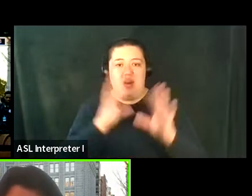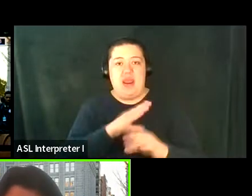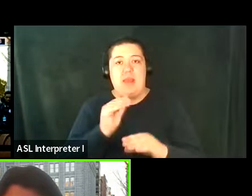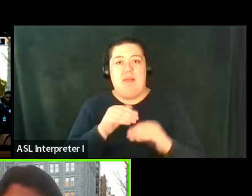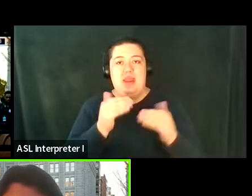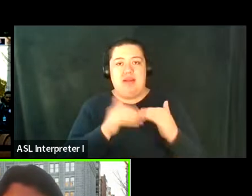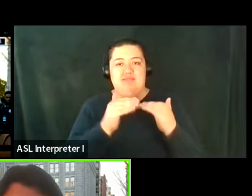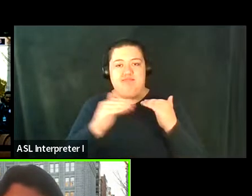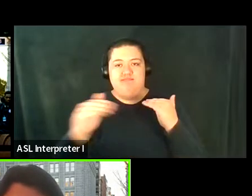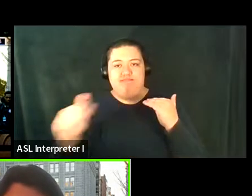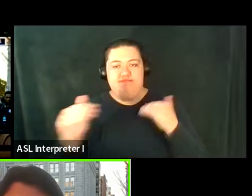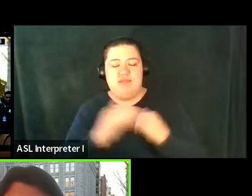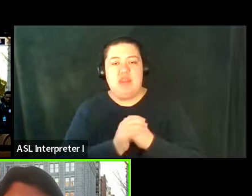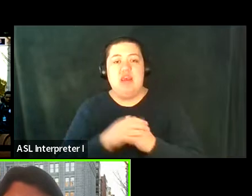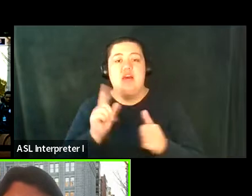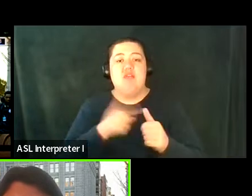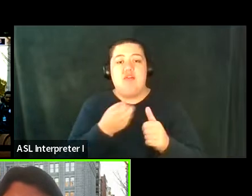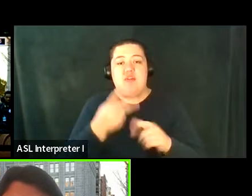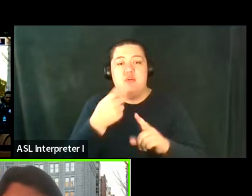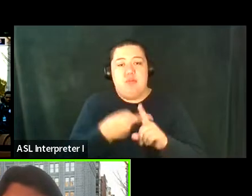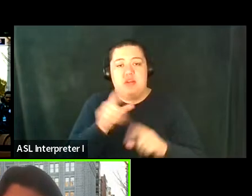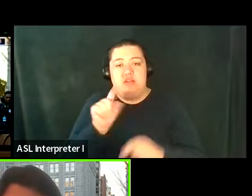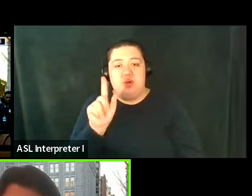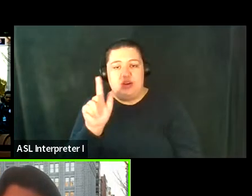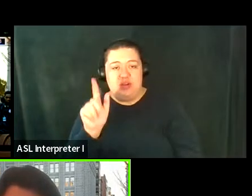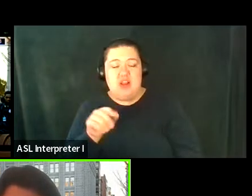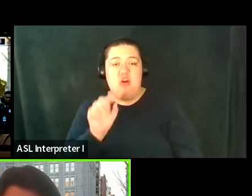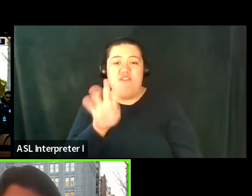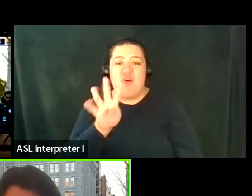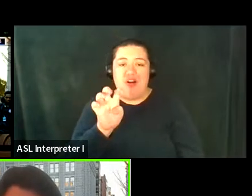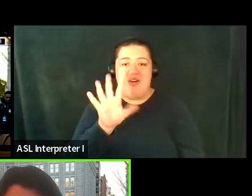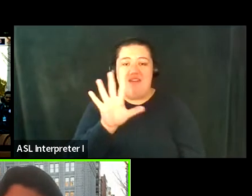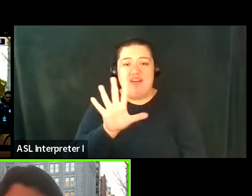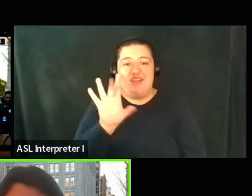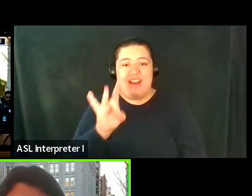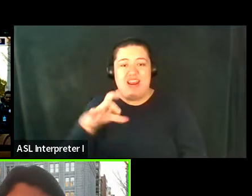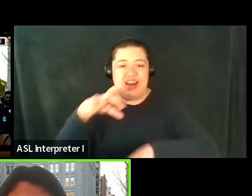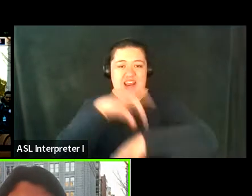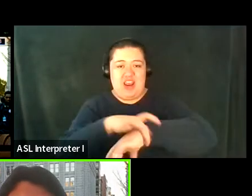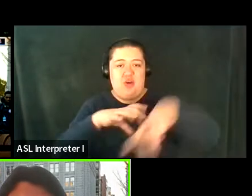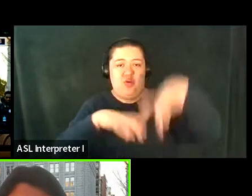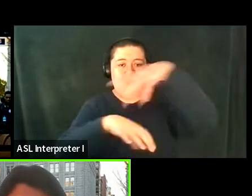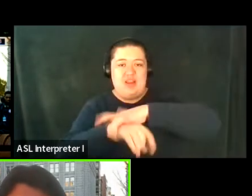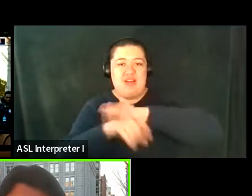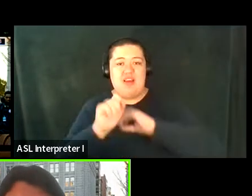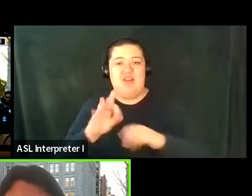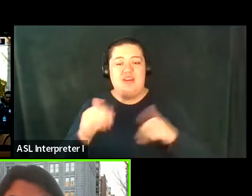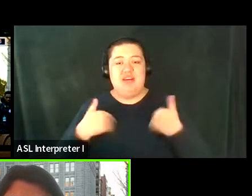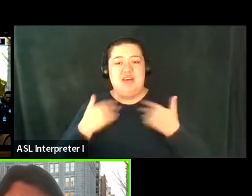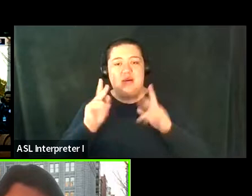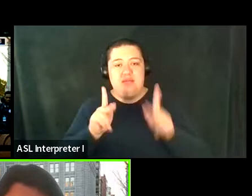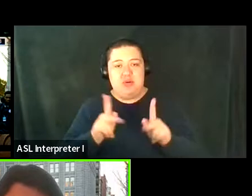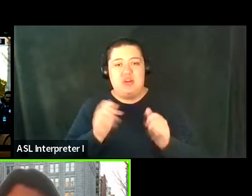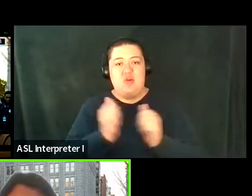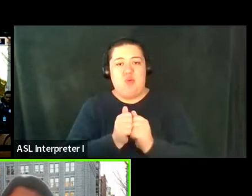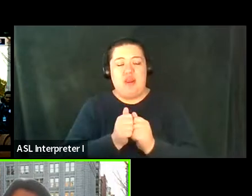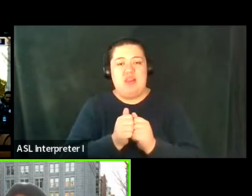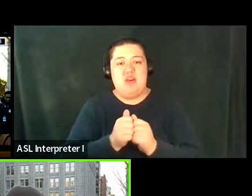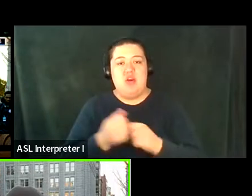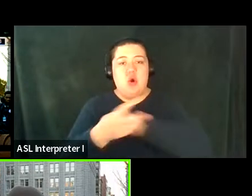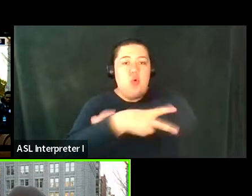9 months of 2023, there were 458 arrests of juveniles for robbery, including